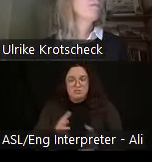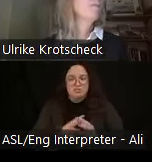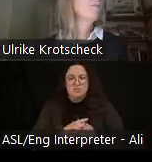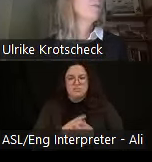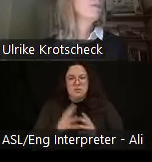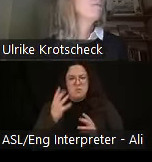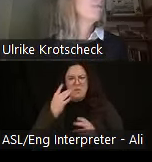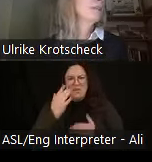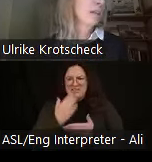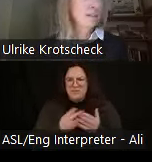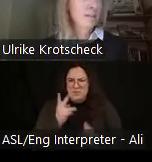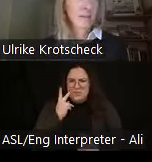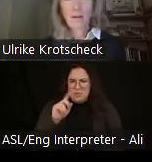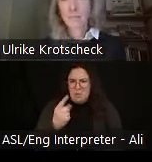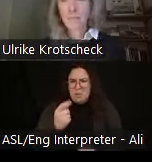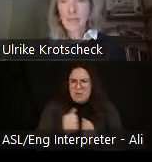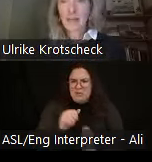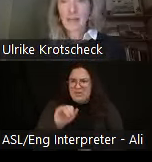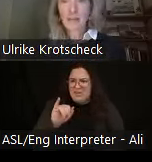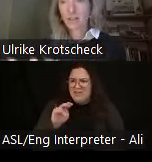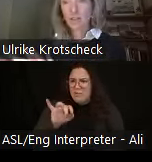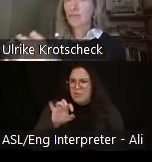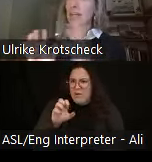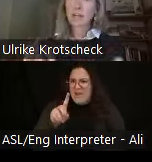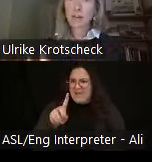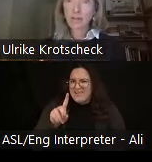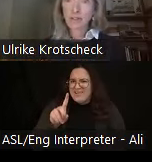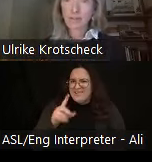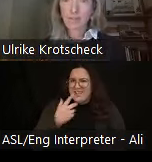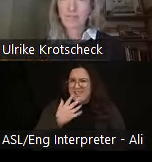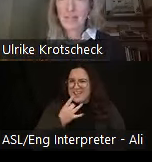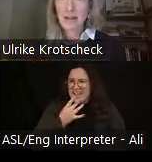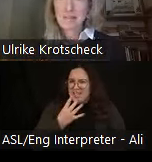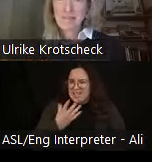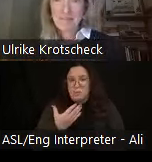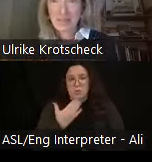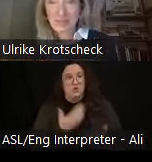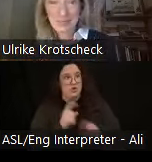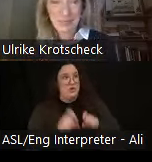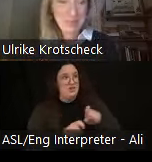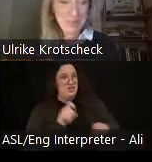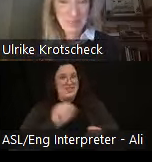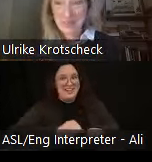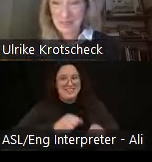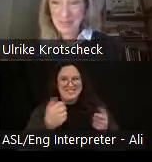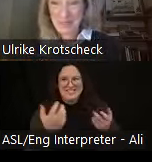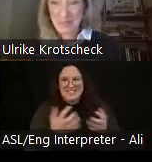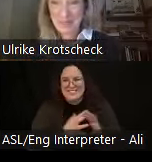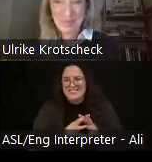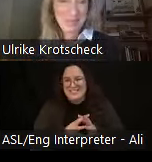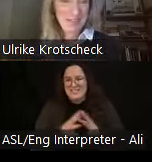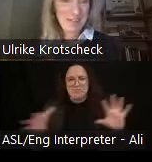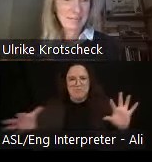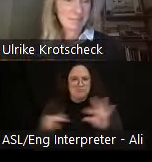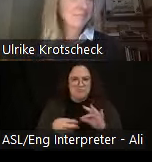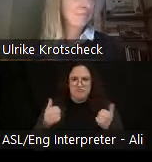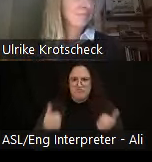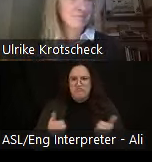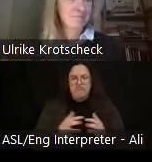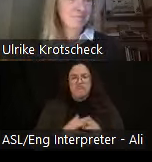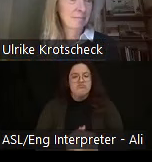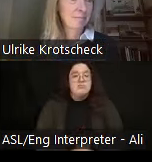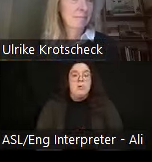only some of them with infrared light? These are all great questions. Yeah. Yeah, these actually do work together really well. So